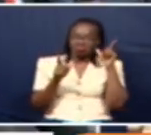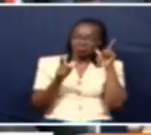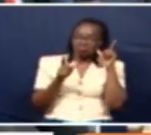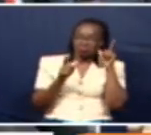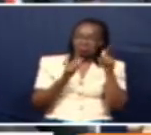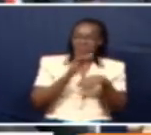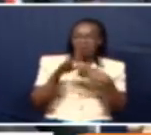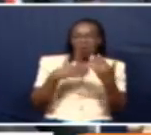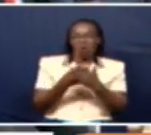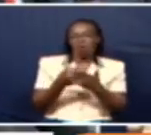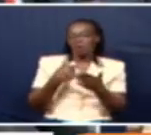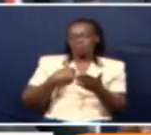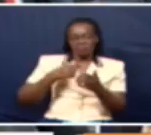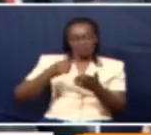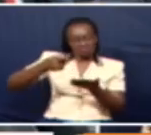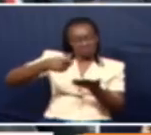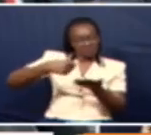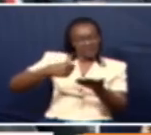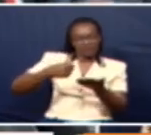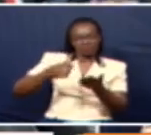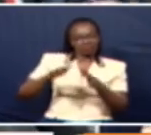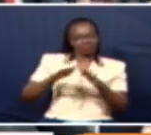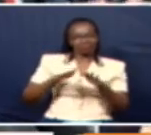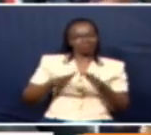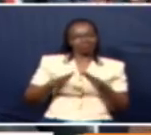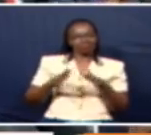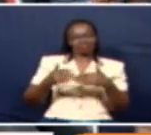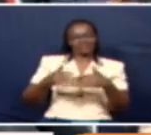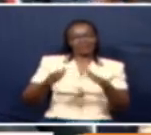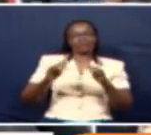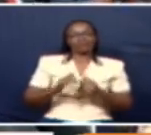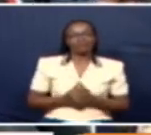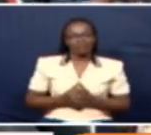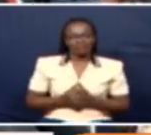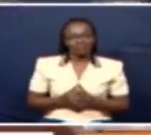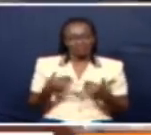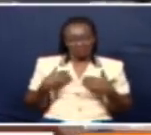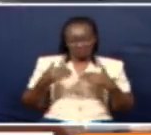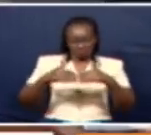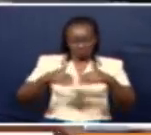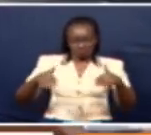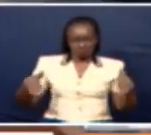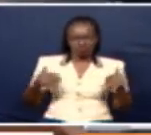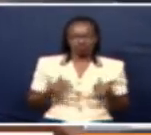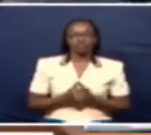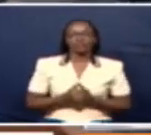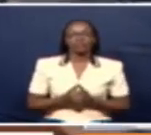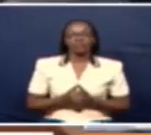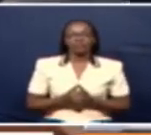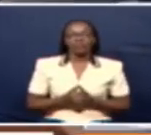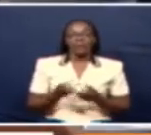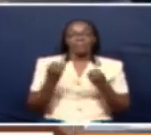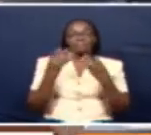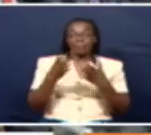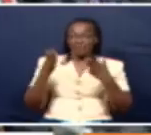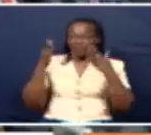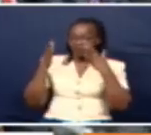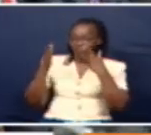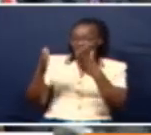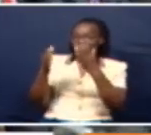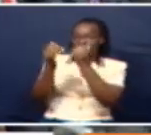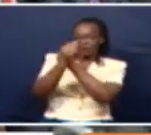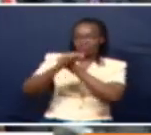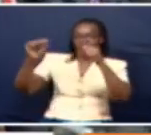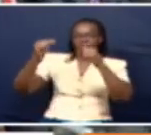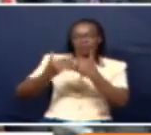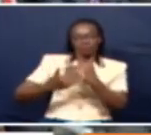not sign that new bill into law. With many now looking to the president on the way forward to